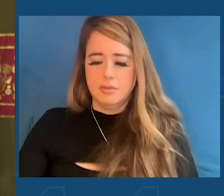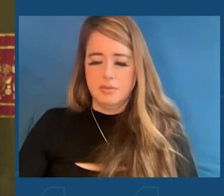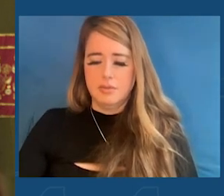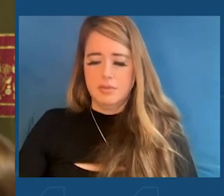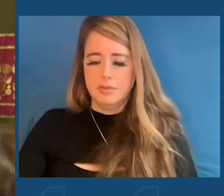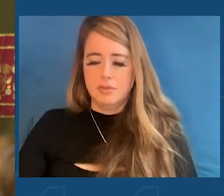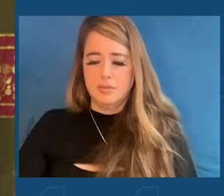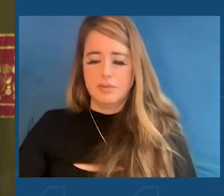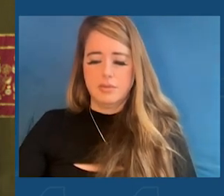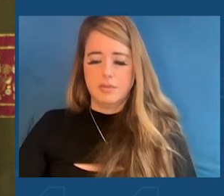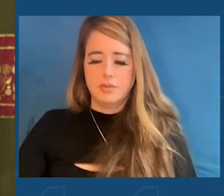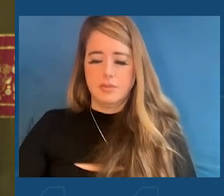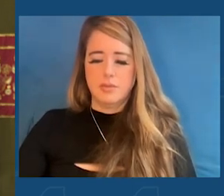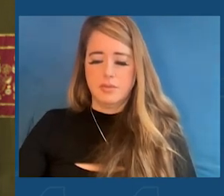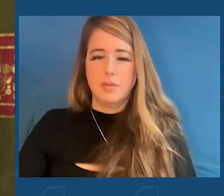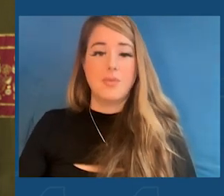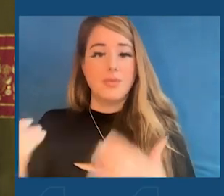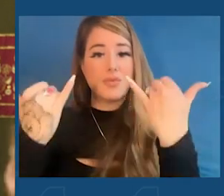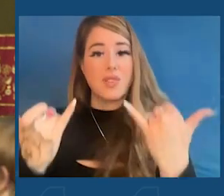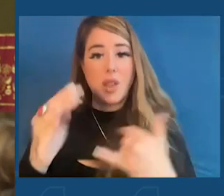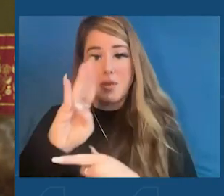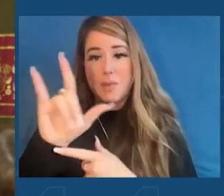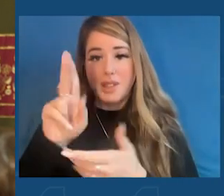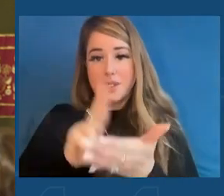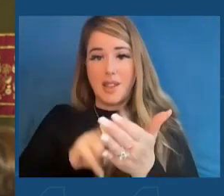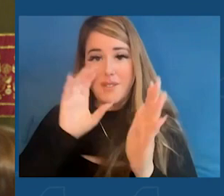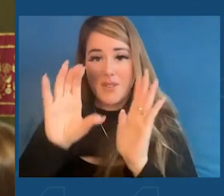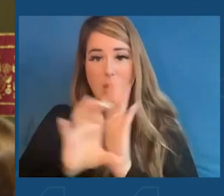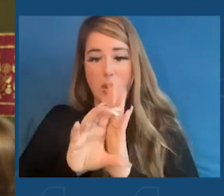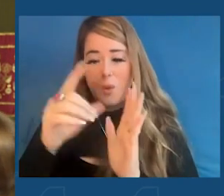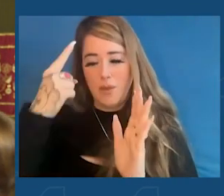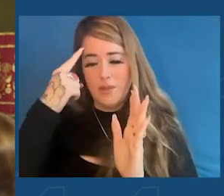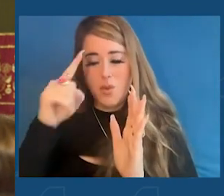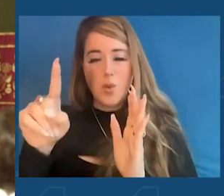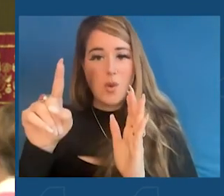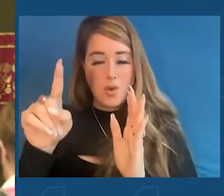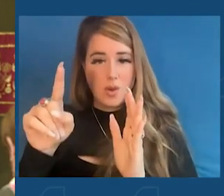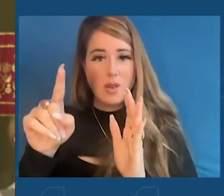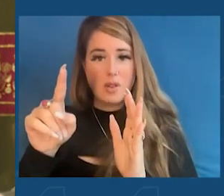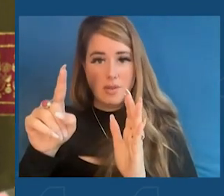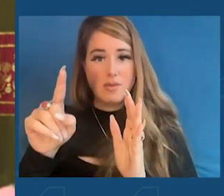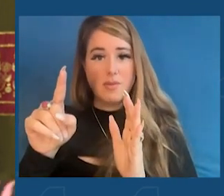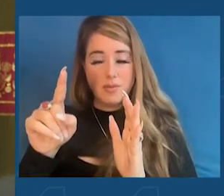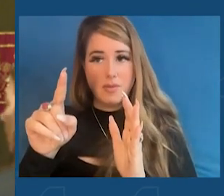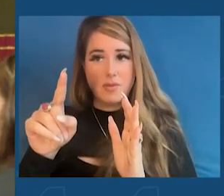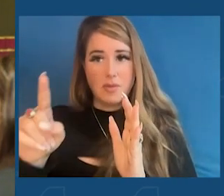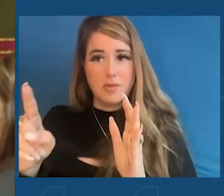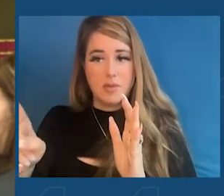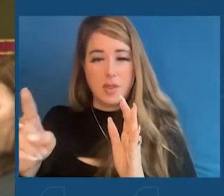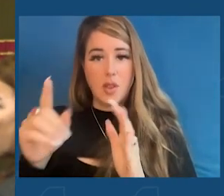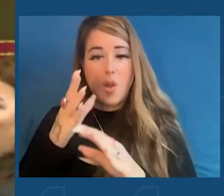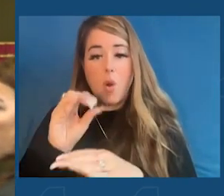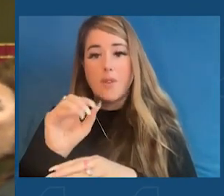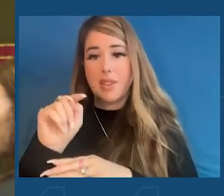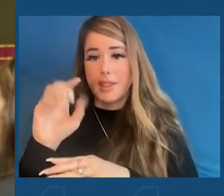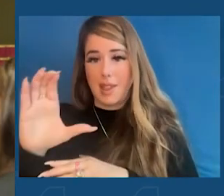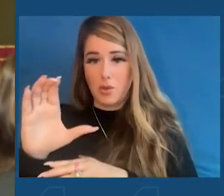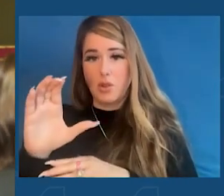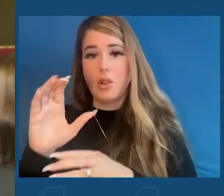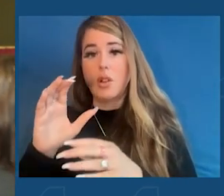Now we will have our bill signing photo for the over-the-counter contraception bill